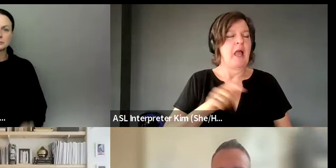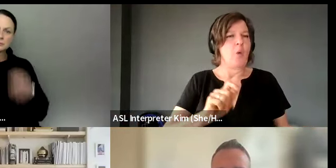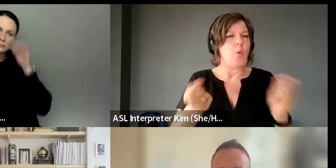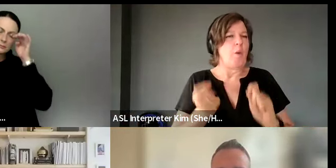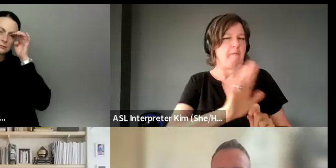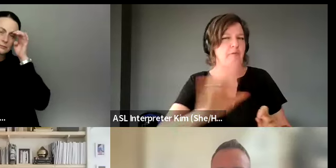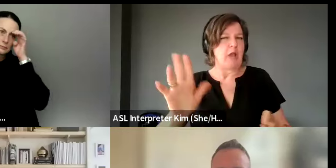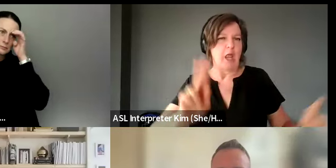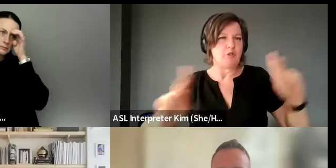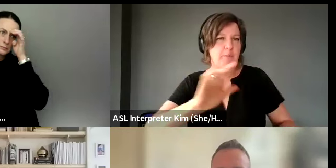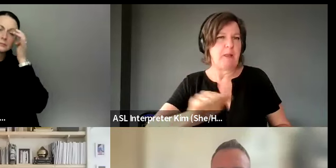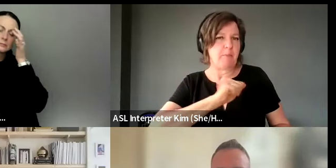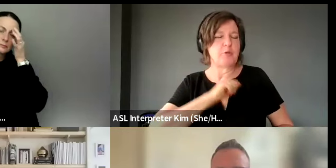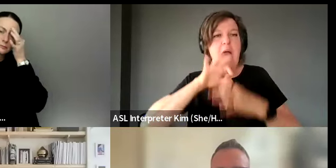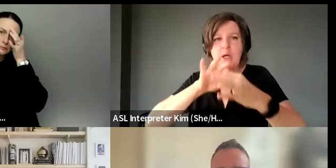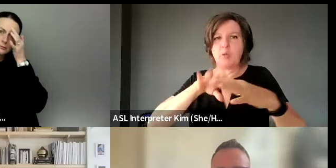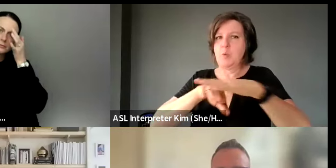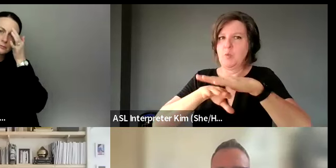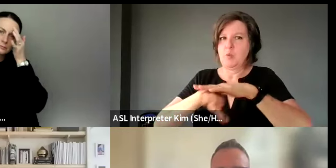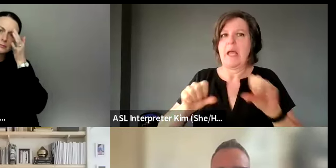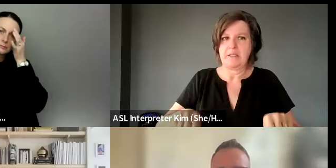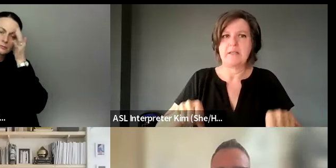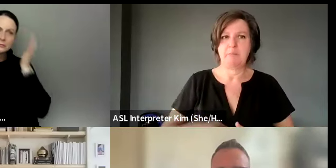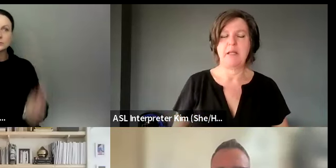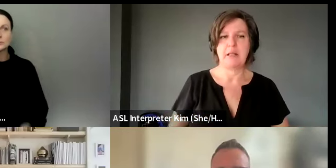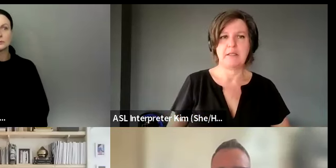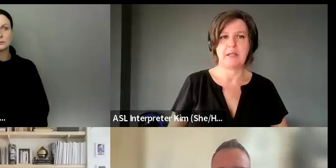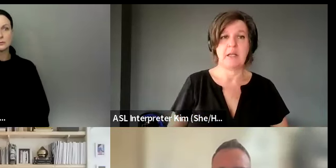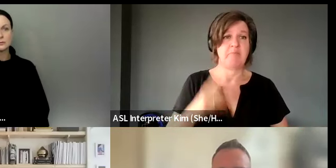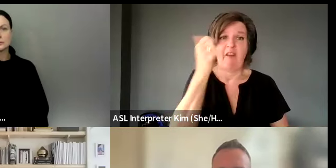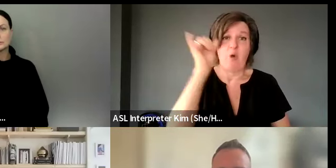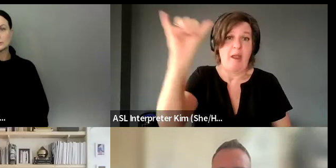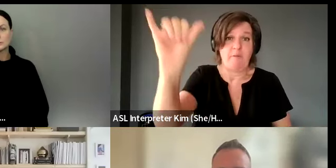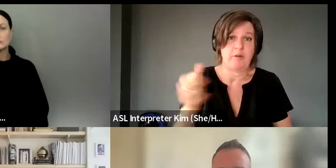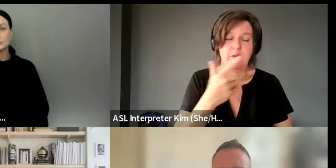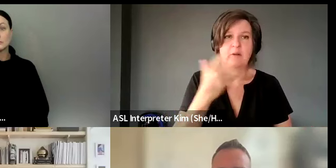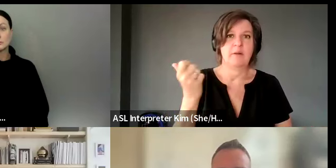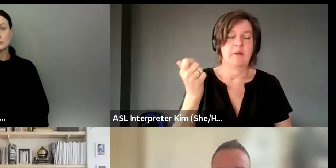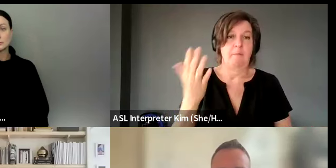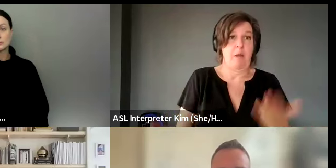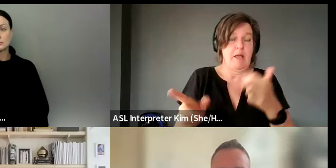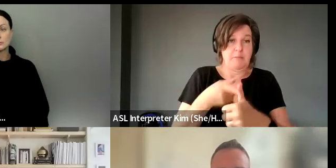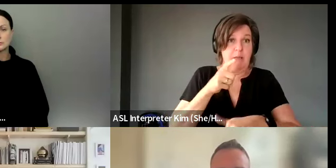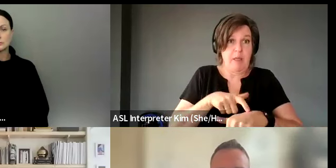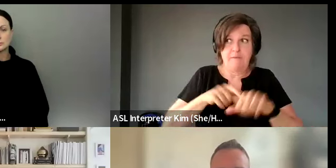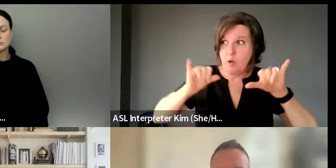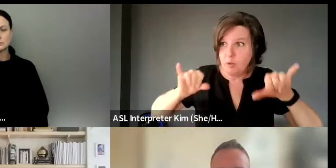attitude towards accessibility, like, forever, you know, because it's like it might have been the first time people